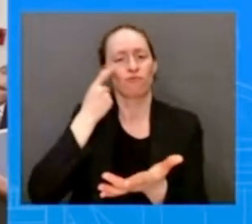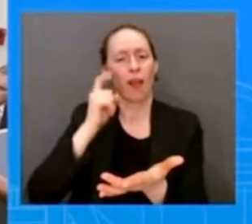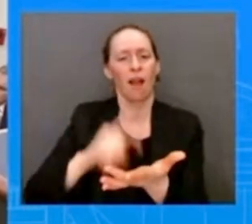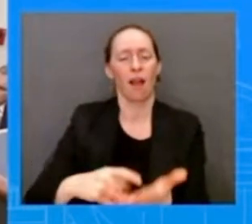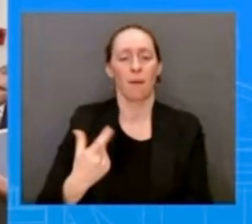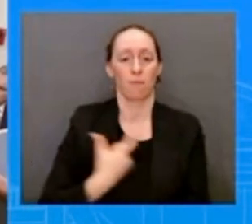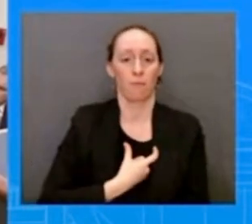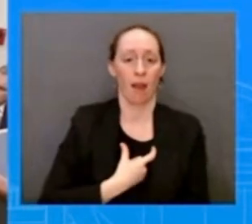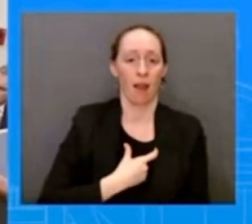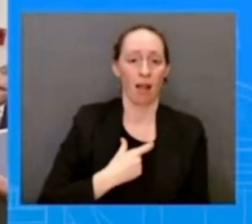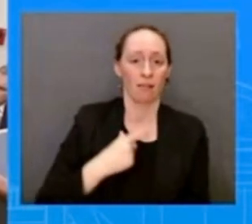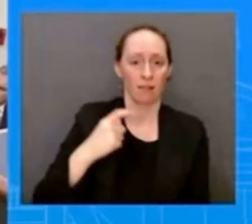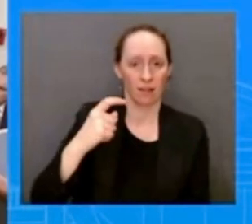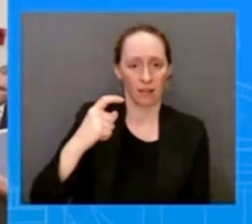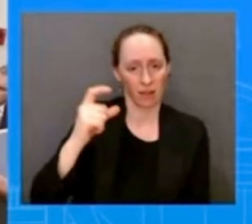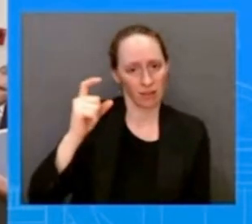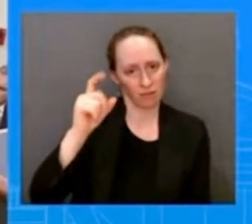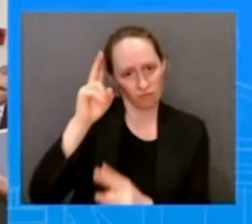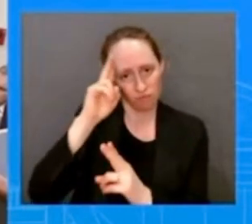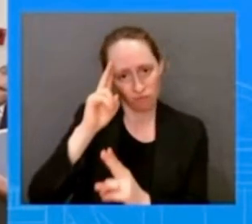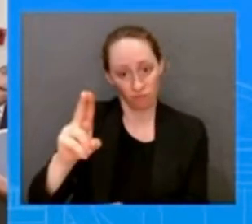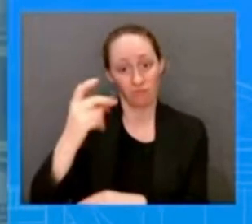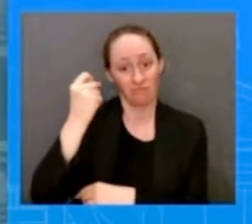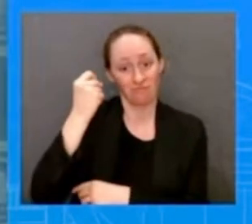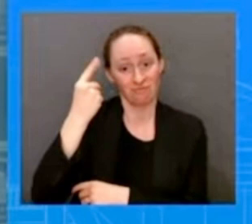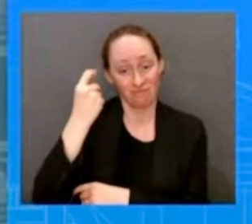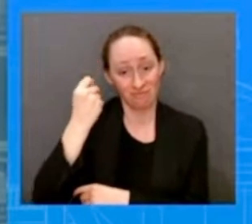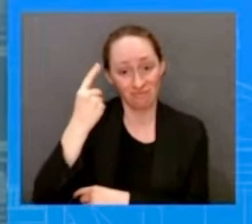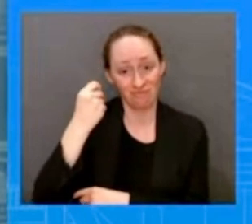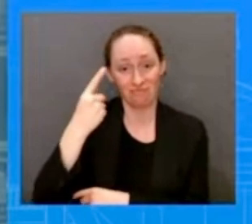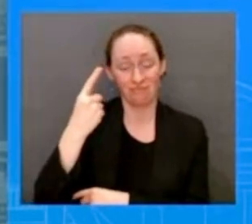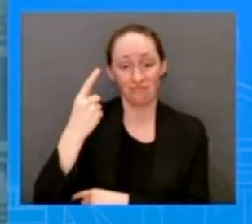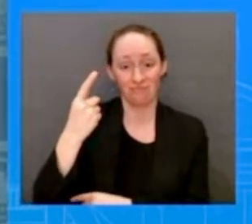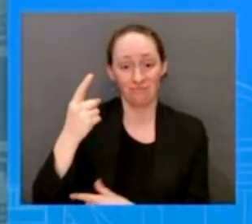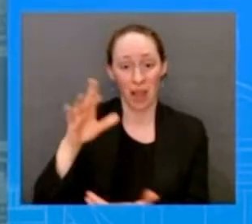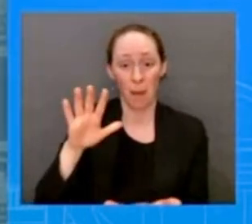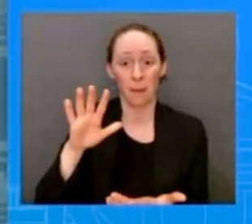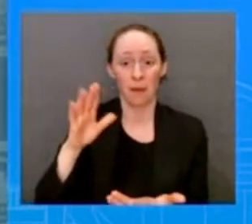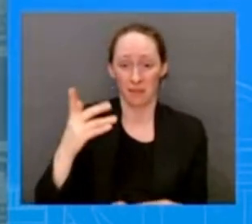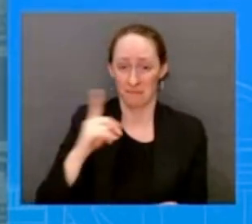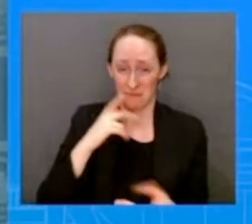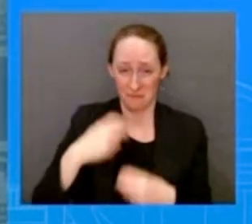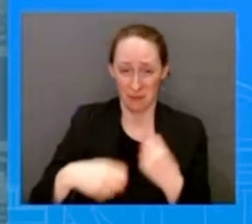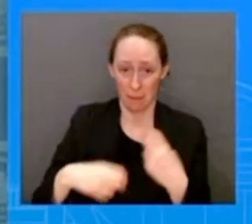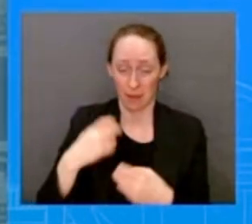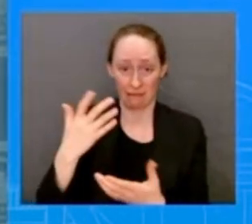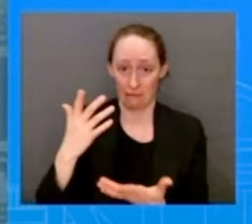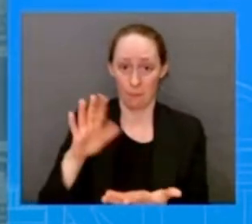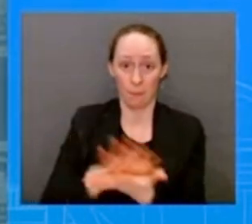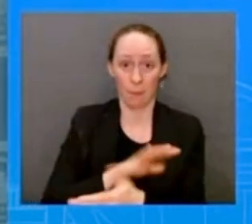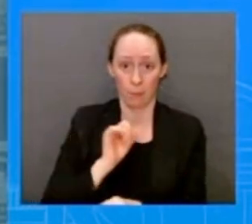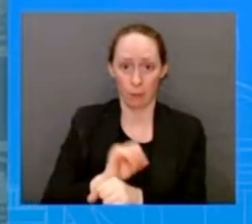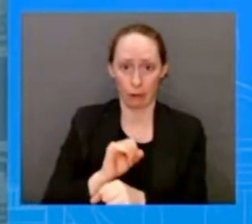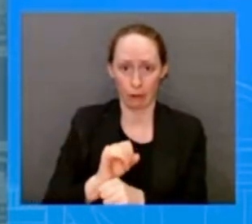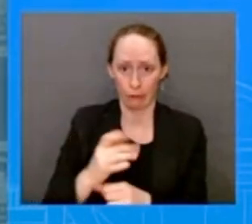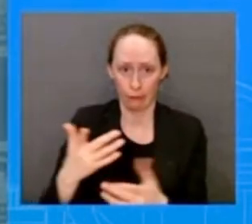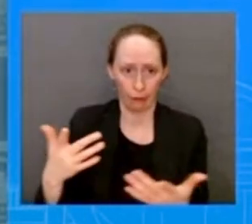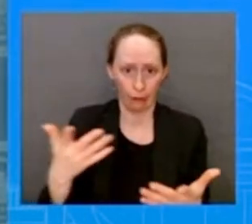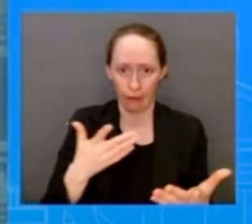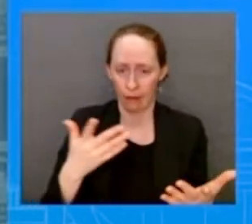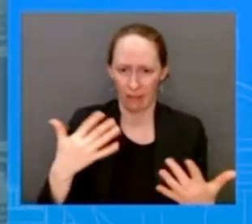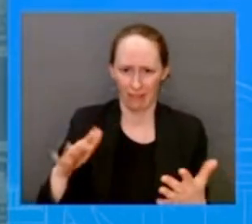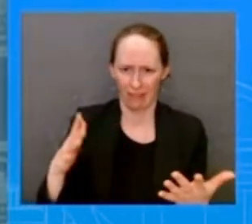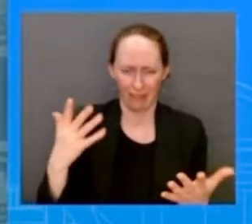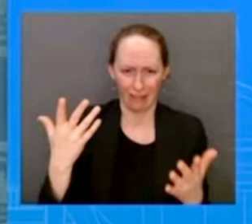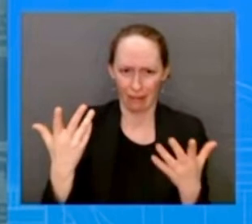think it breaks from the factor in why this honor took so long? So we were going to have some information to share with you on the Medal of Honor recipients. We'll have more.